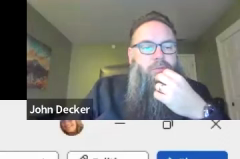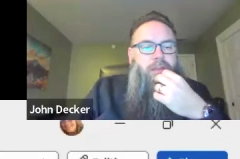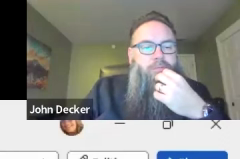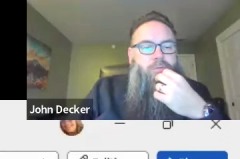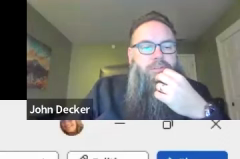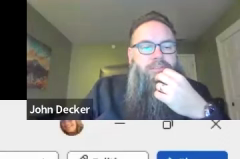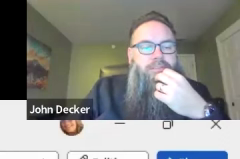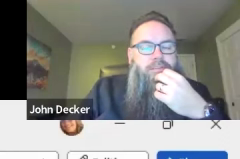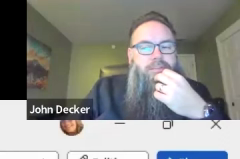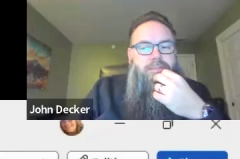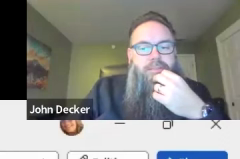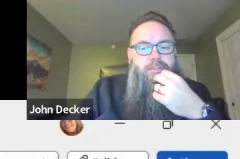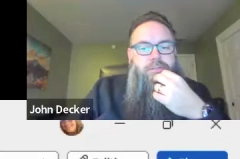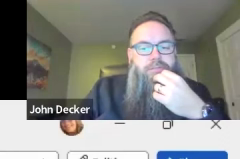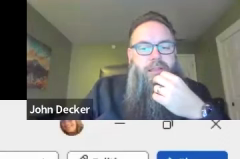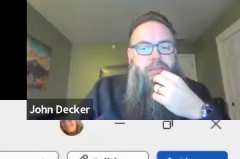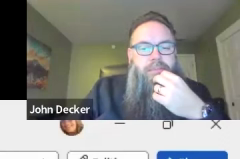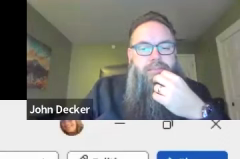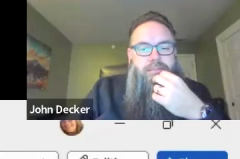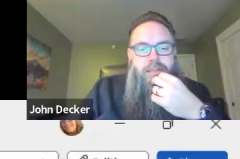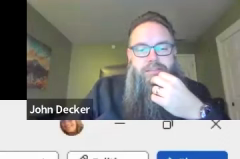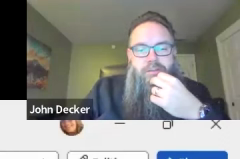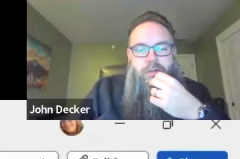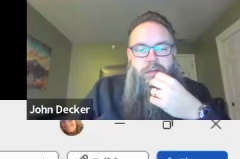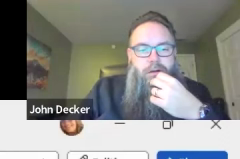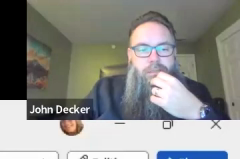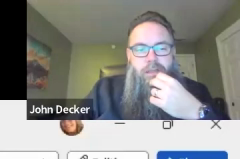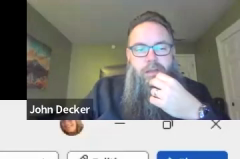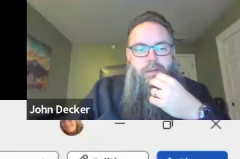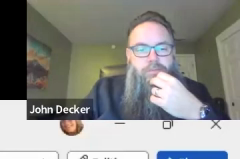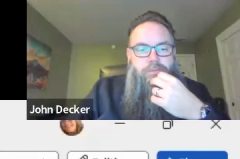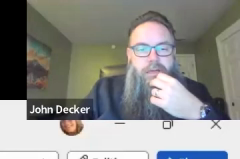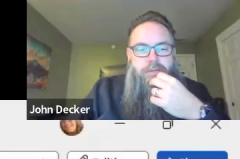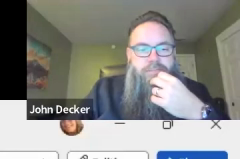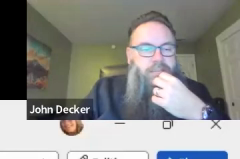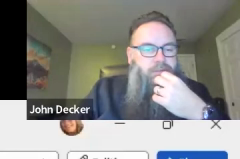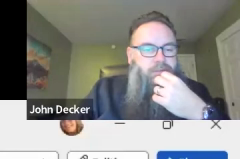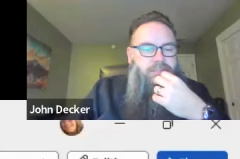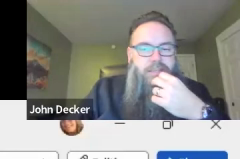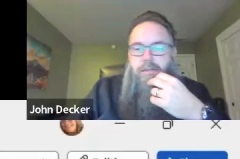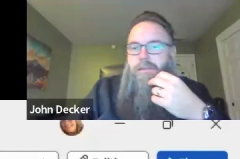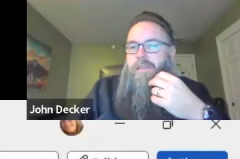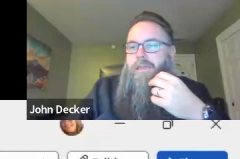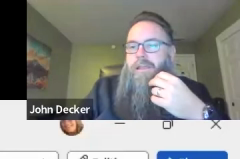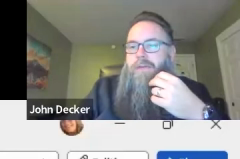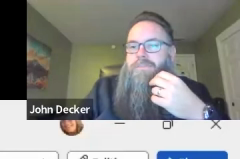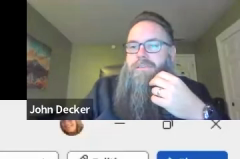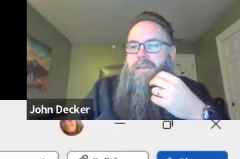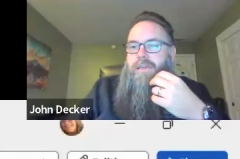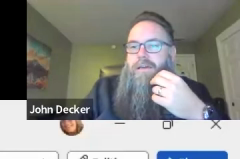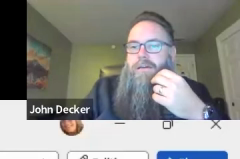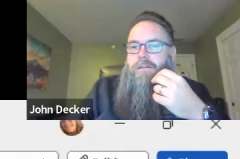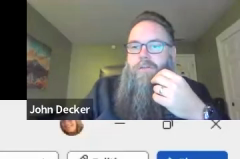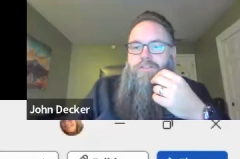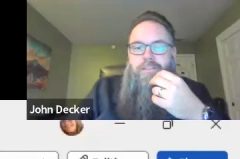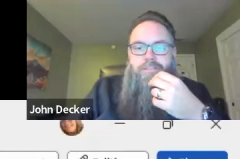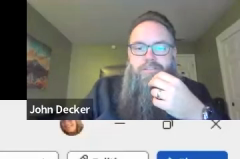the new Bretton Woods senior development that is going on there. And we will have 10 units there. And I will